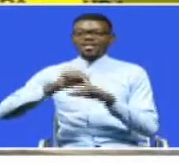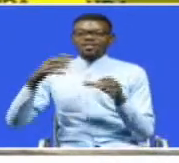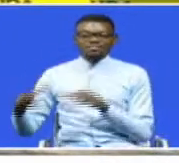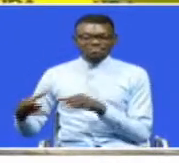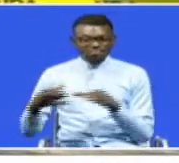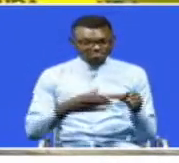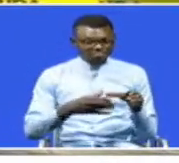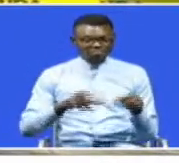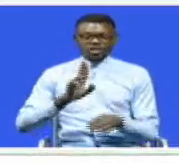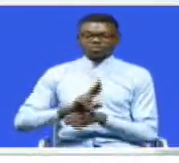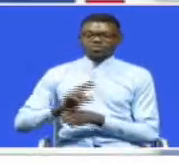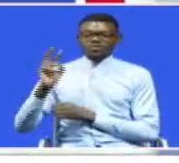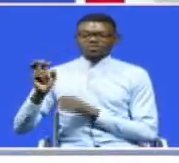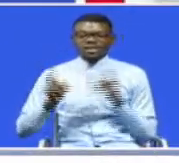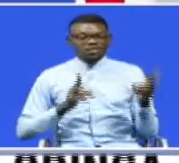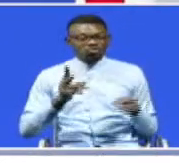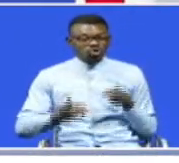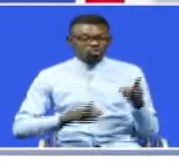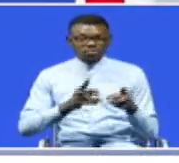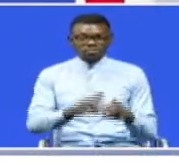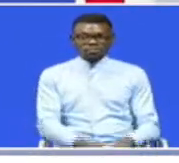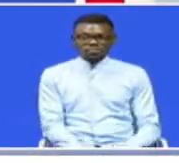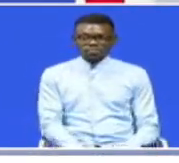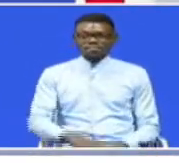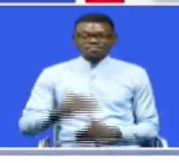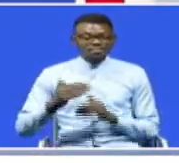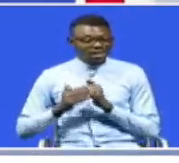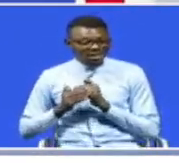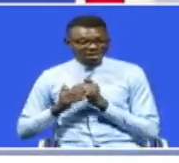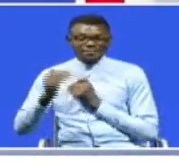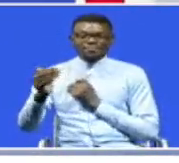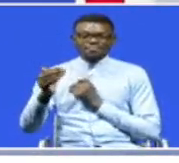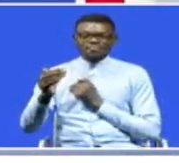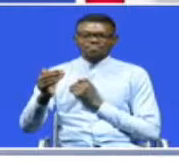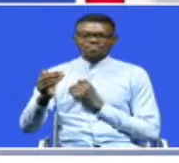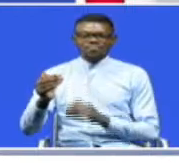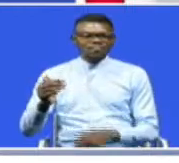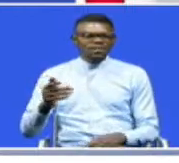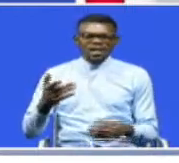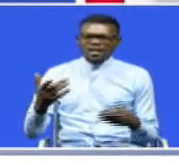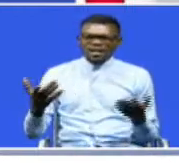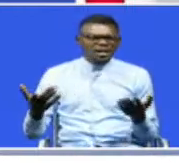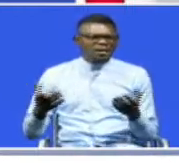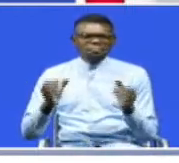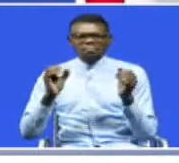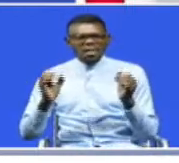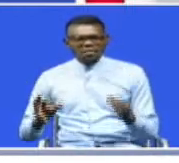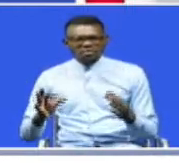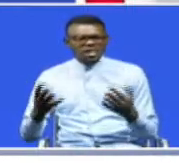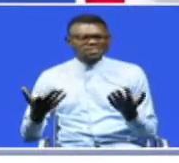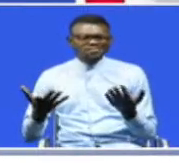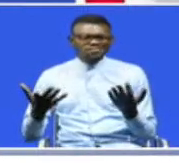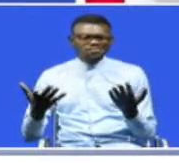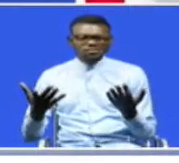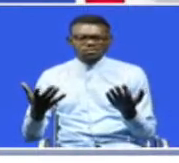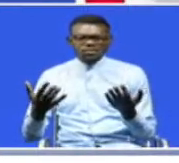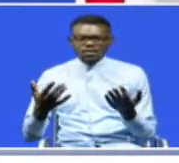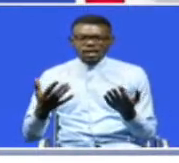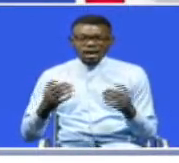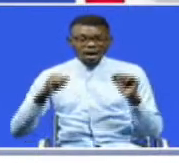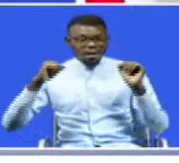come 2022. Ikifika hapa mbele, na kusiwe na vile ya